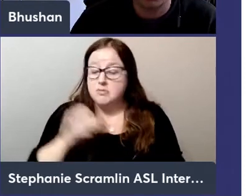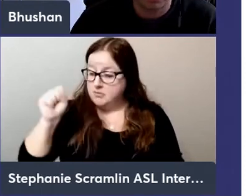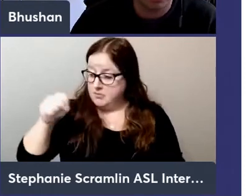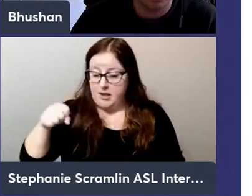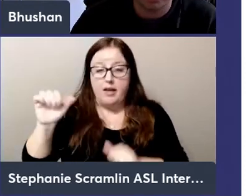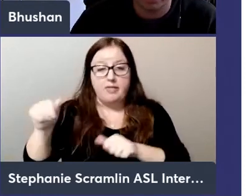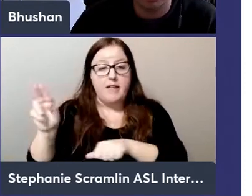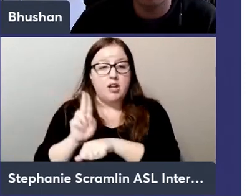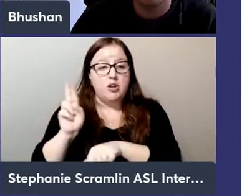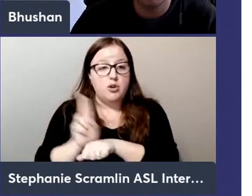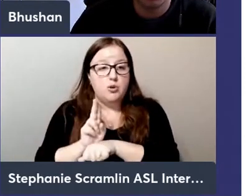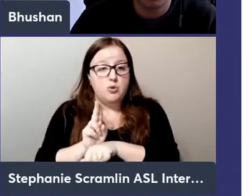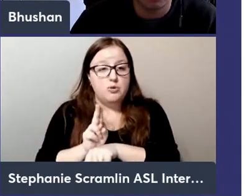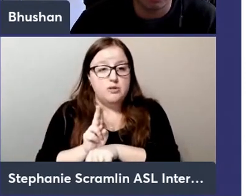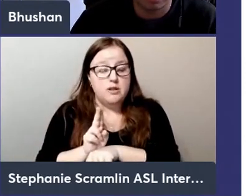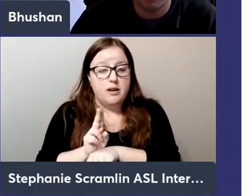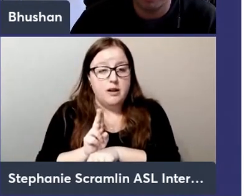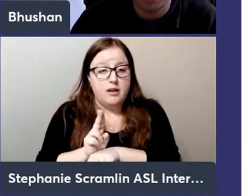use